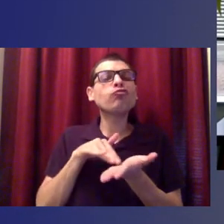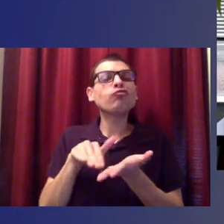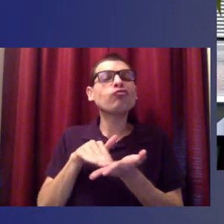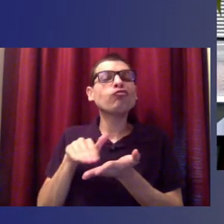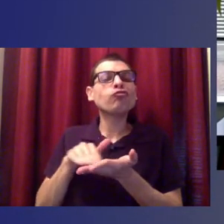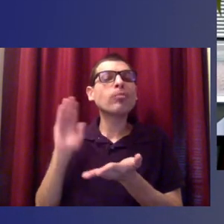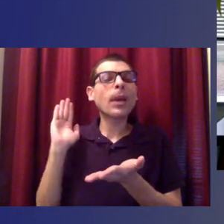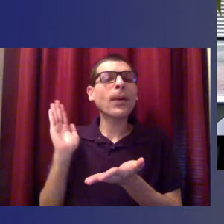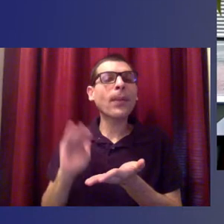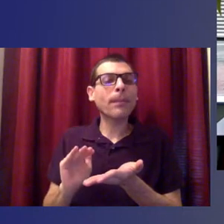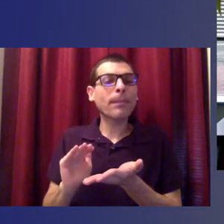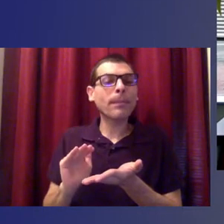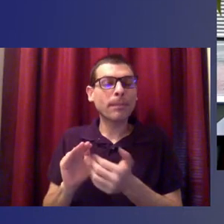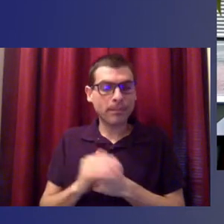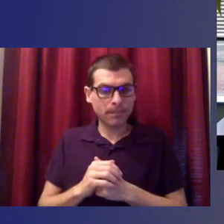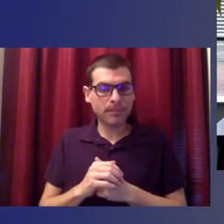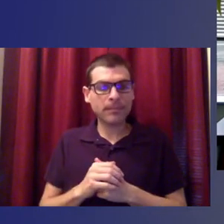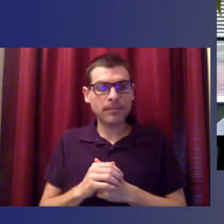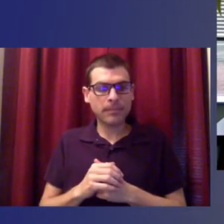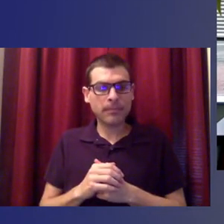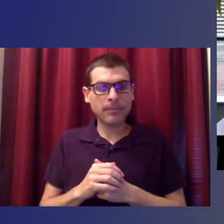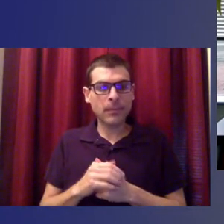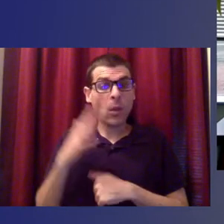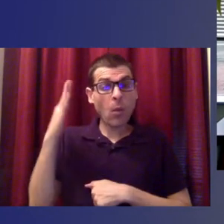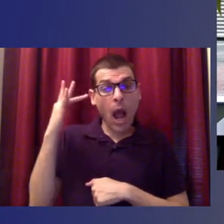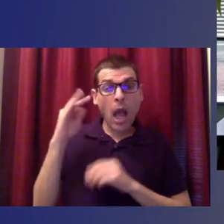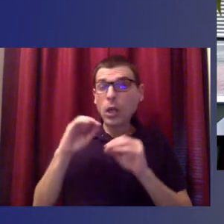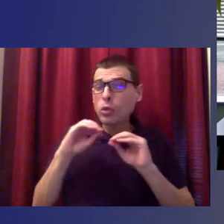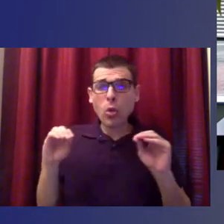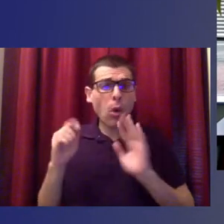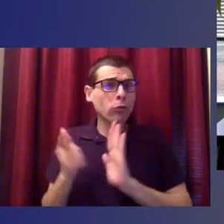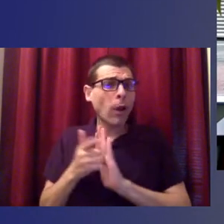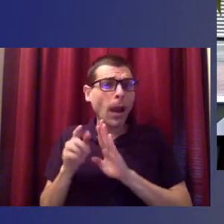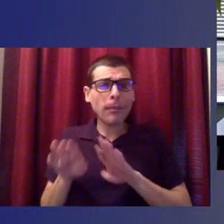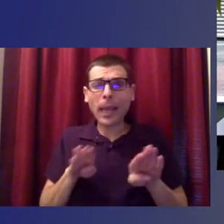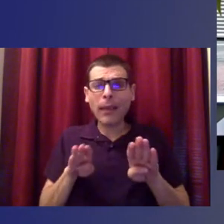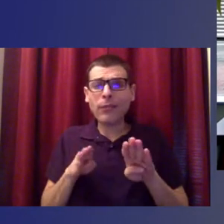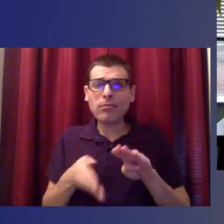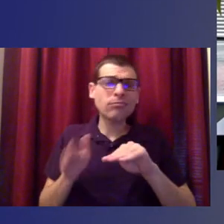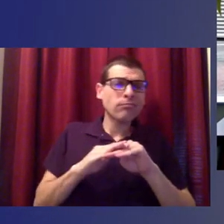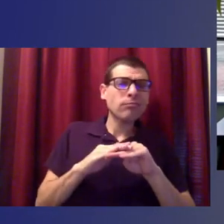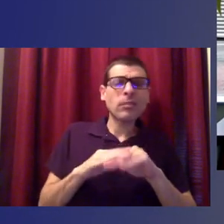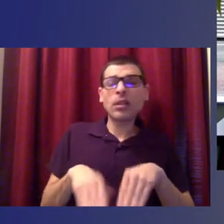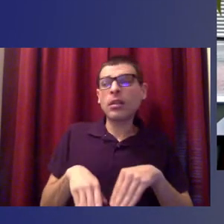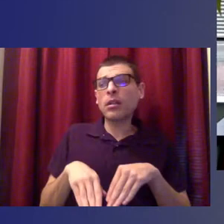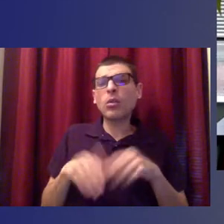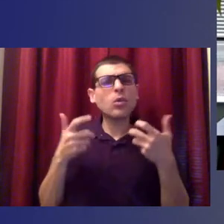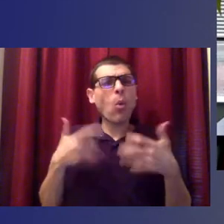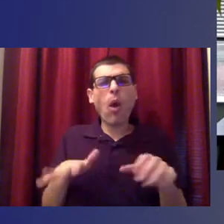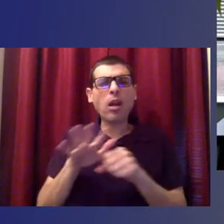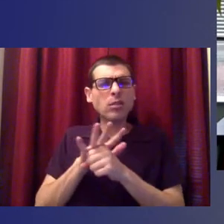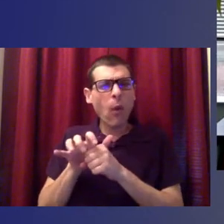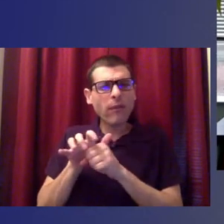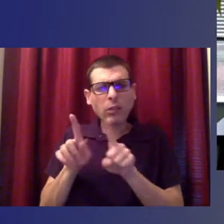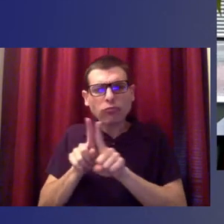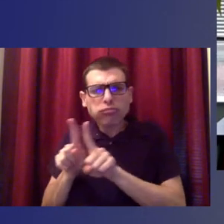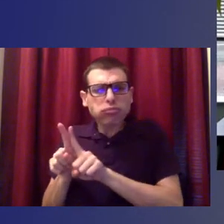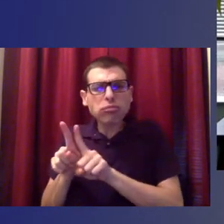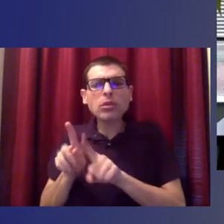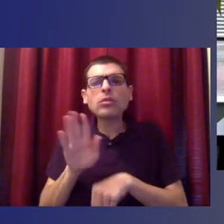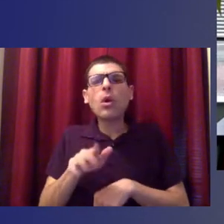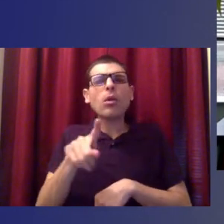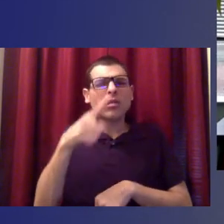in crime. And the person asked, could you reevaluate that statement here with us